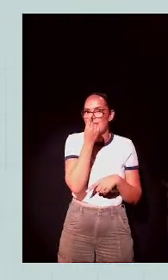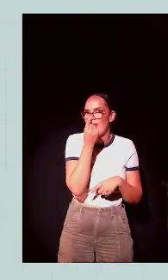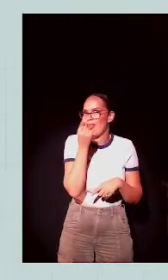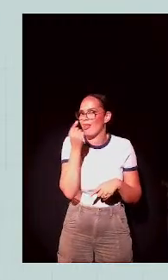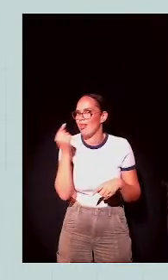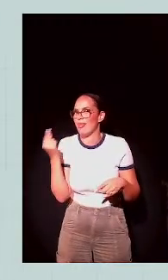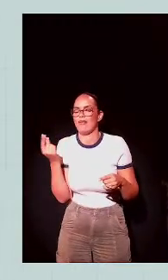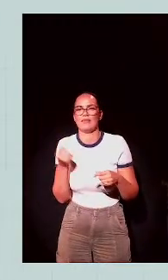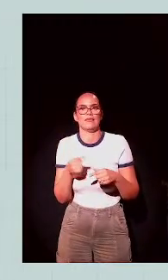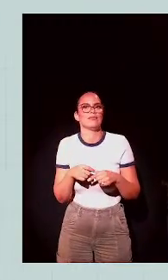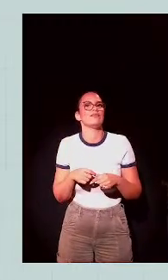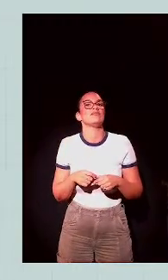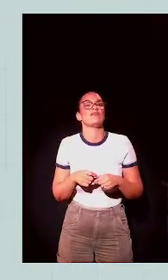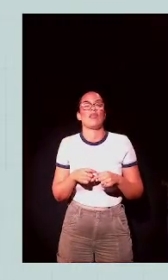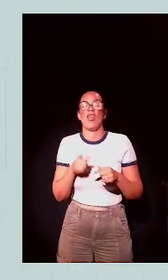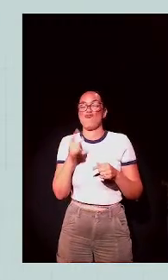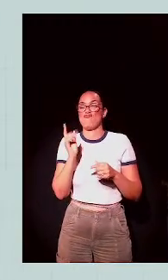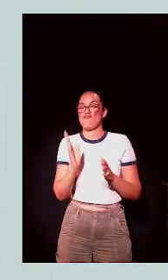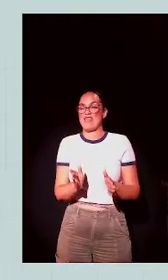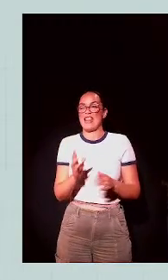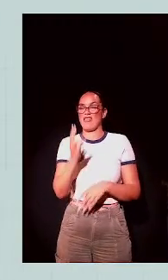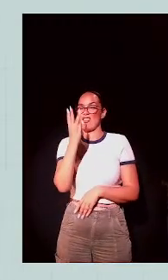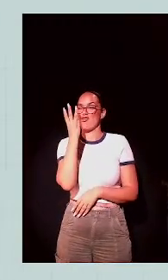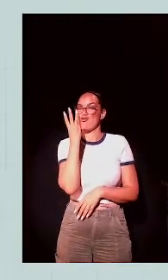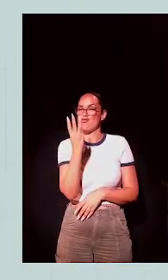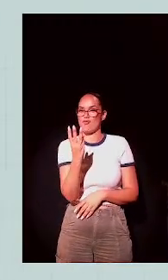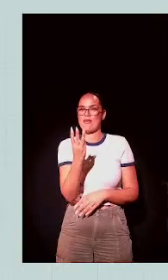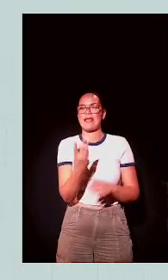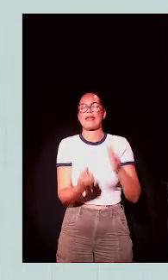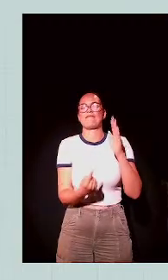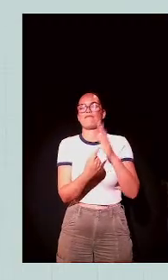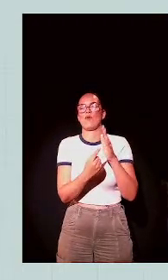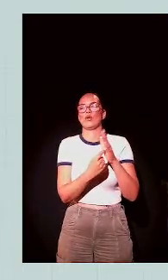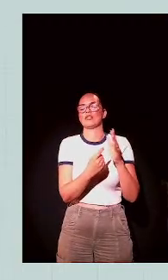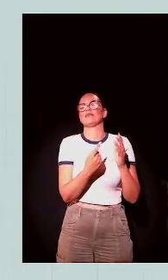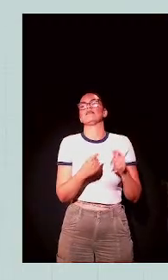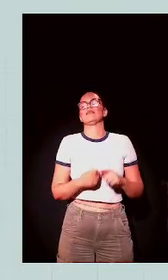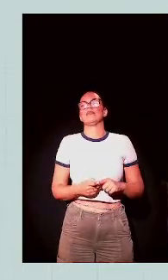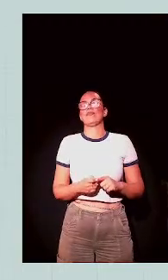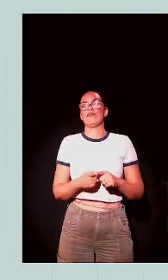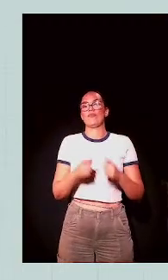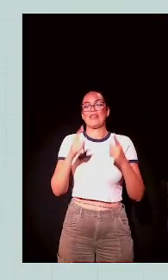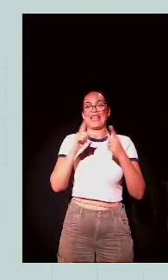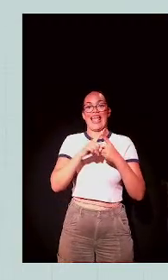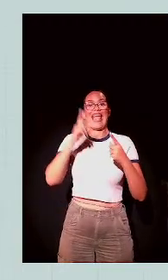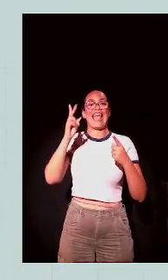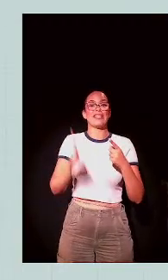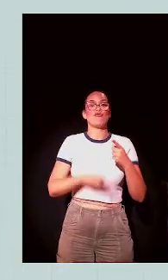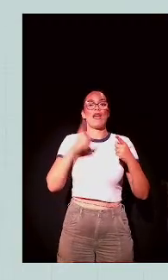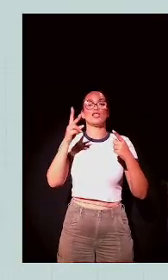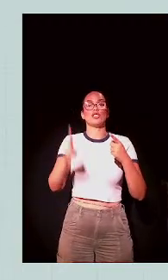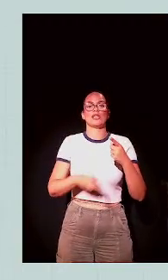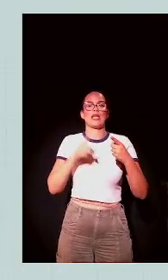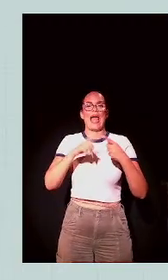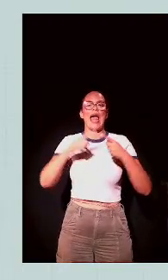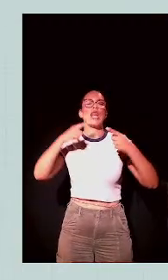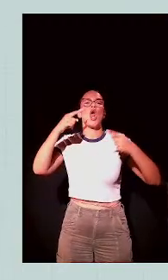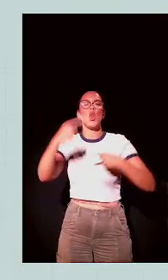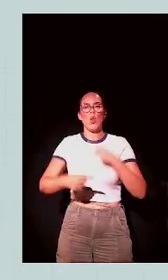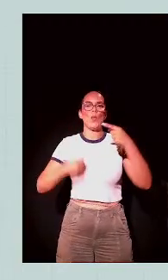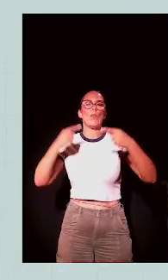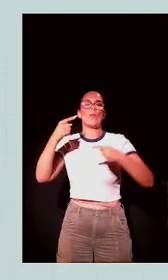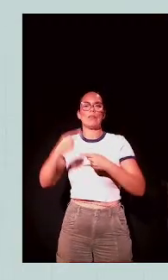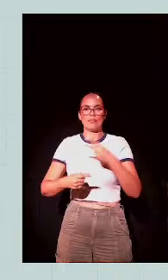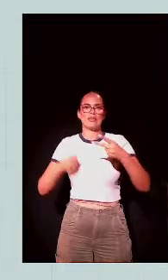going to suggest there are three broad pillars of modular time. Those being iteration and loops, generativity,